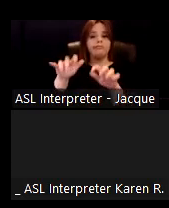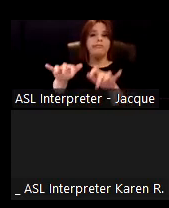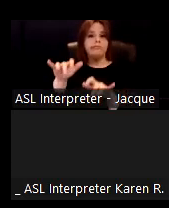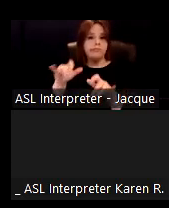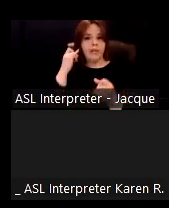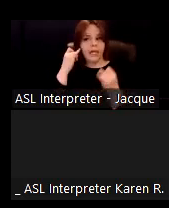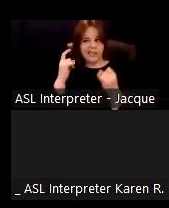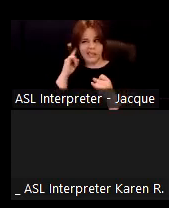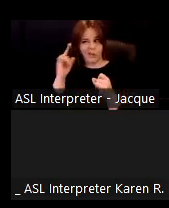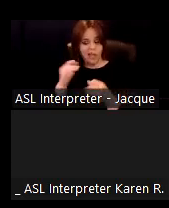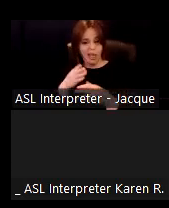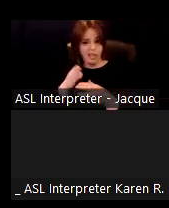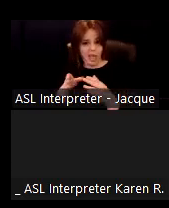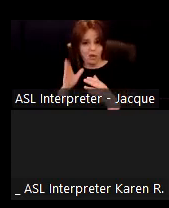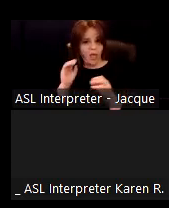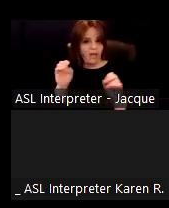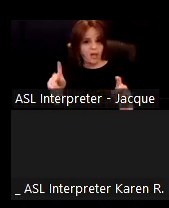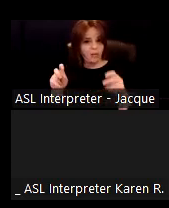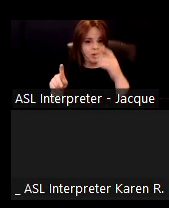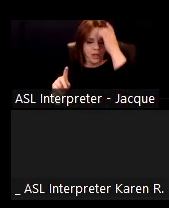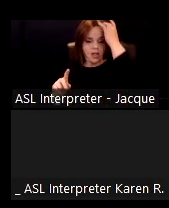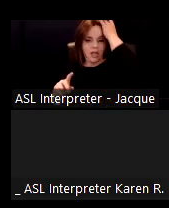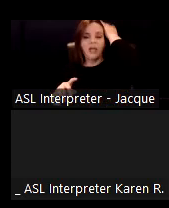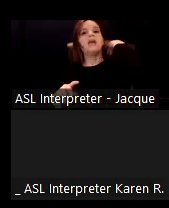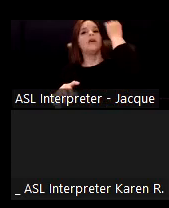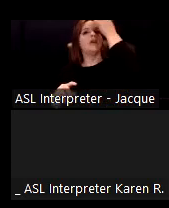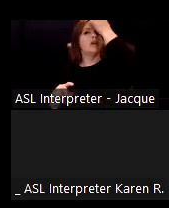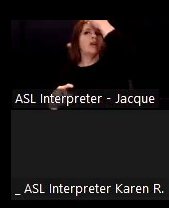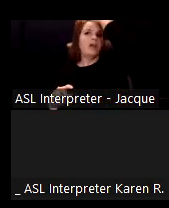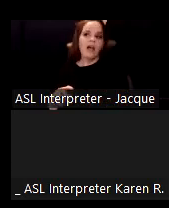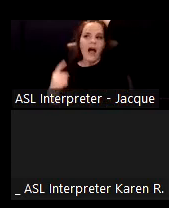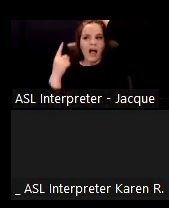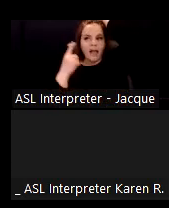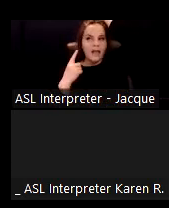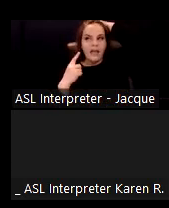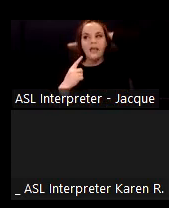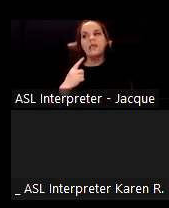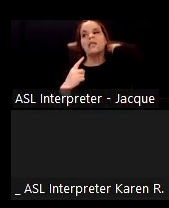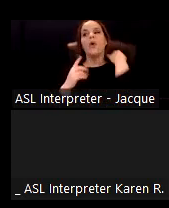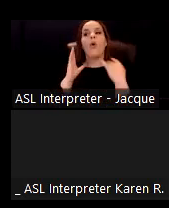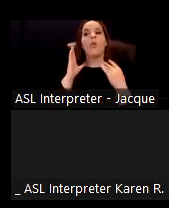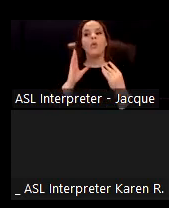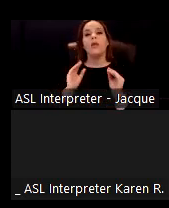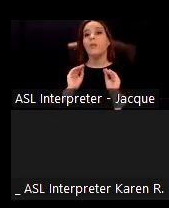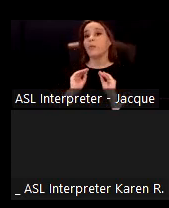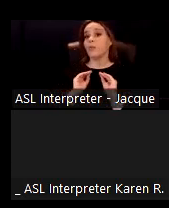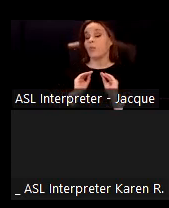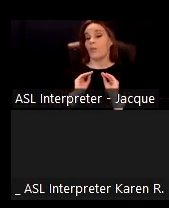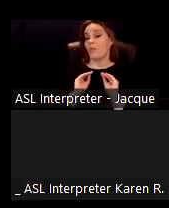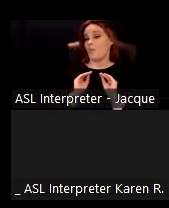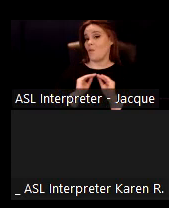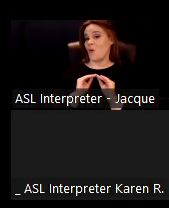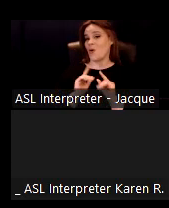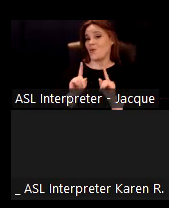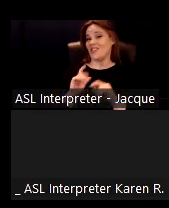like at the end we'll have an opportunity. I wonder though, if there'll be a lot more questions than just our